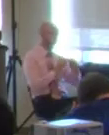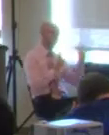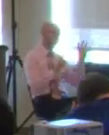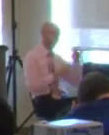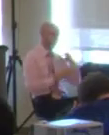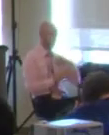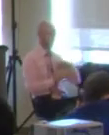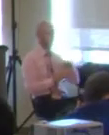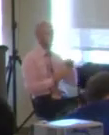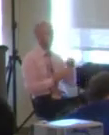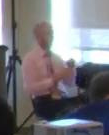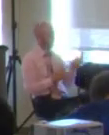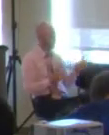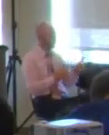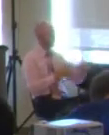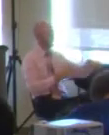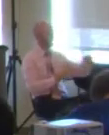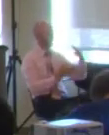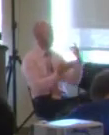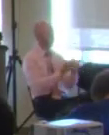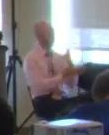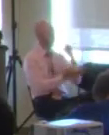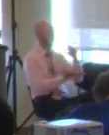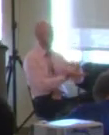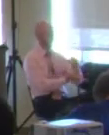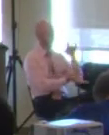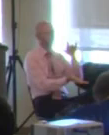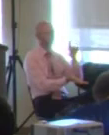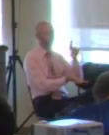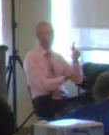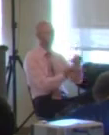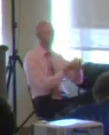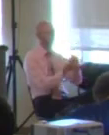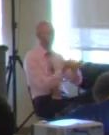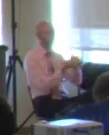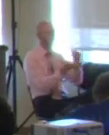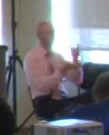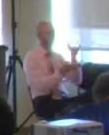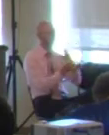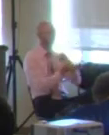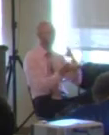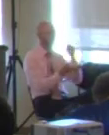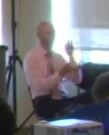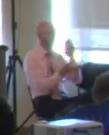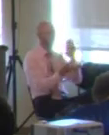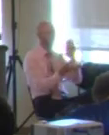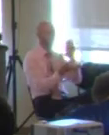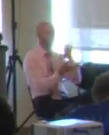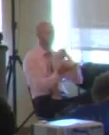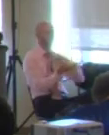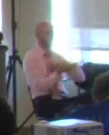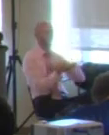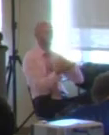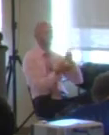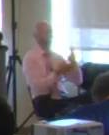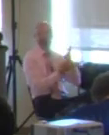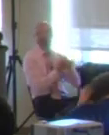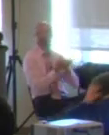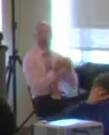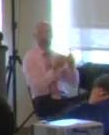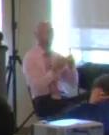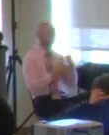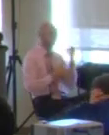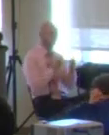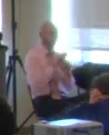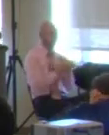obtain legal aid, public benefits, and additional supports, which are definitely part of this process, and working